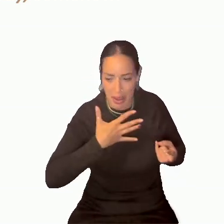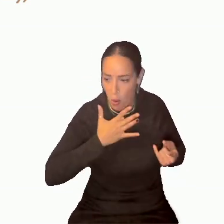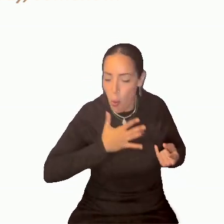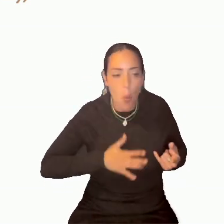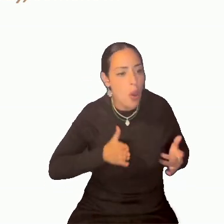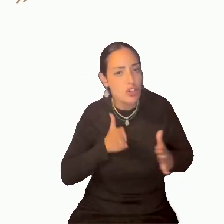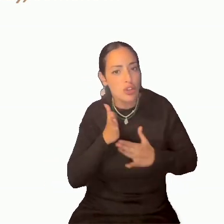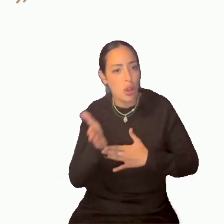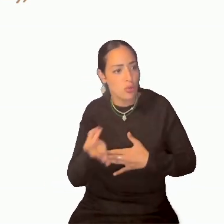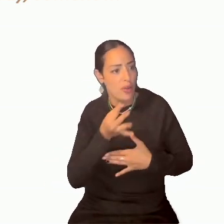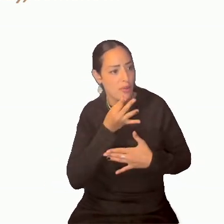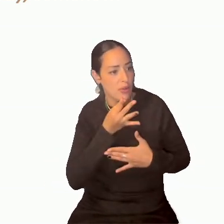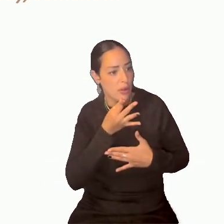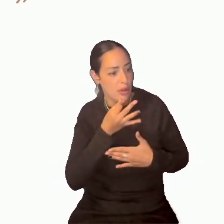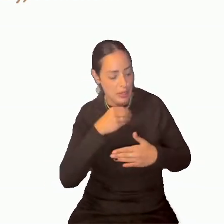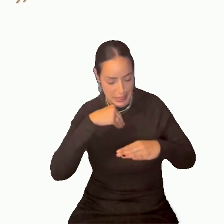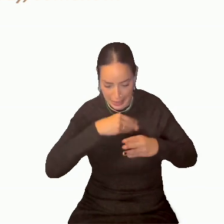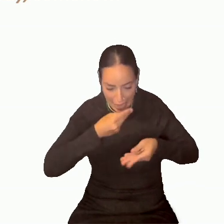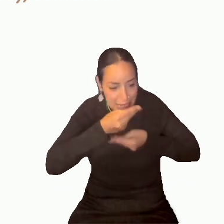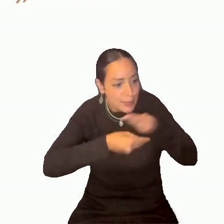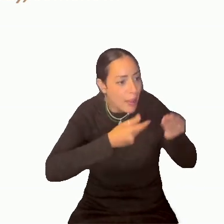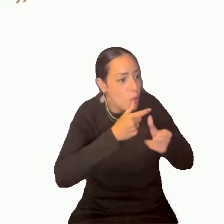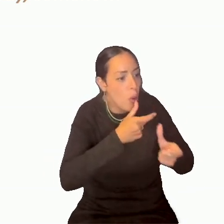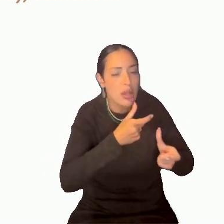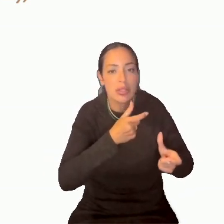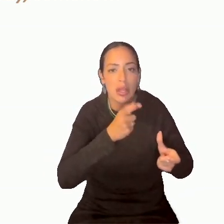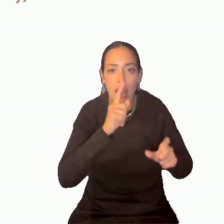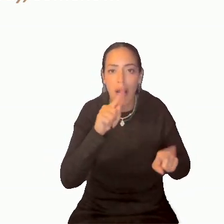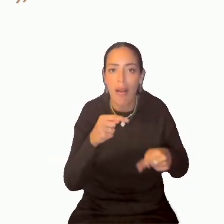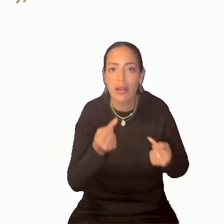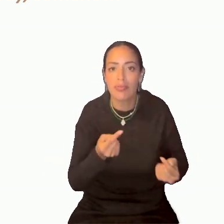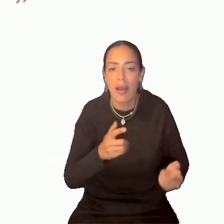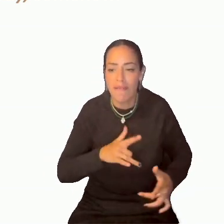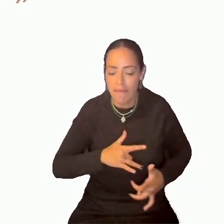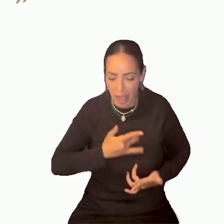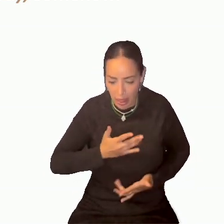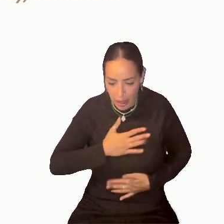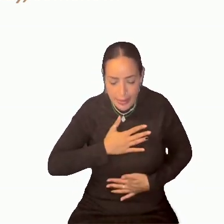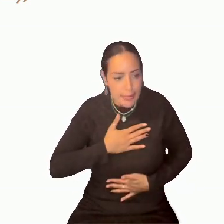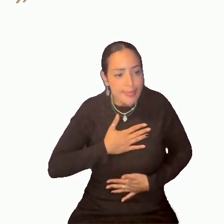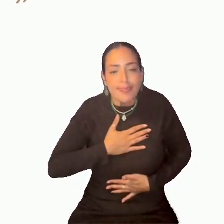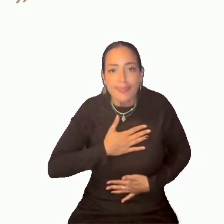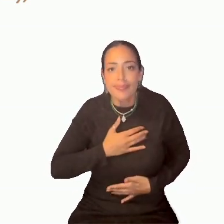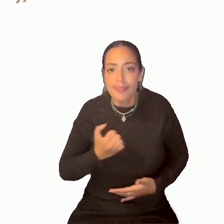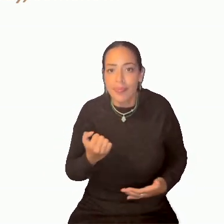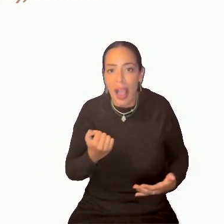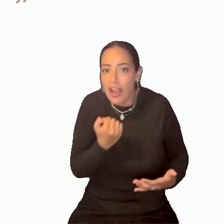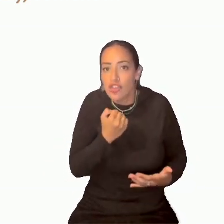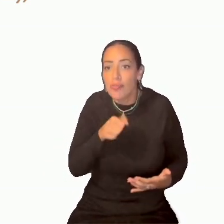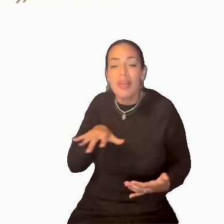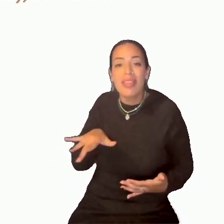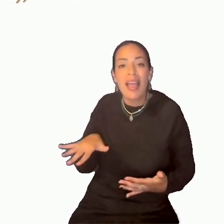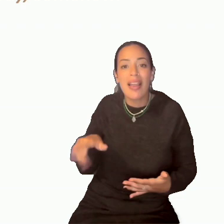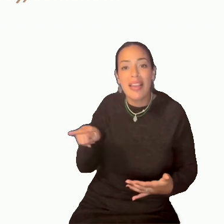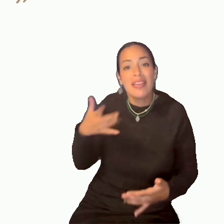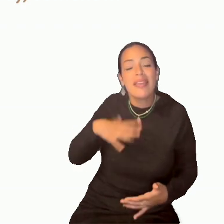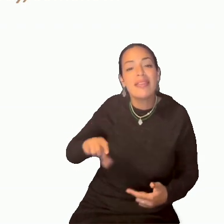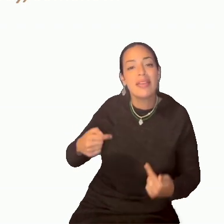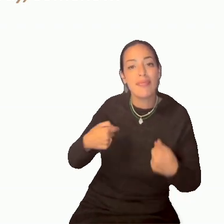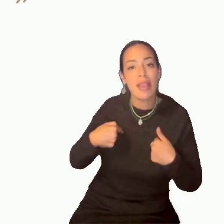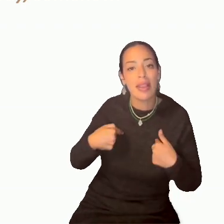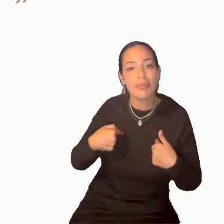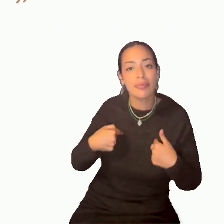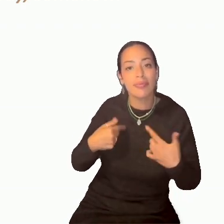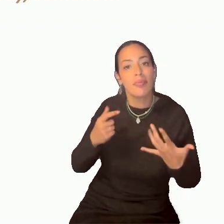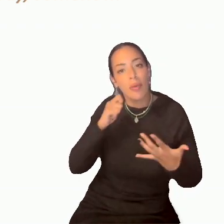there, and I can't always put into words. But I just felt like it was somewhere where I should have been when he needed me, but I was